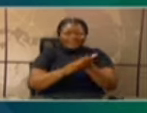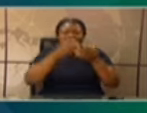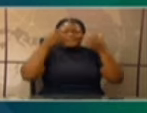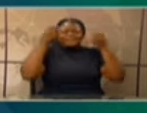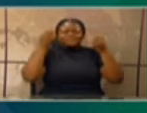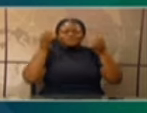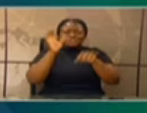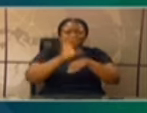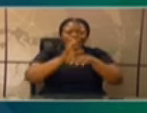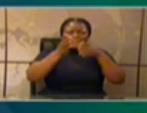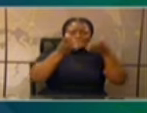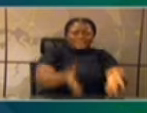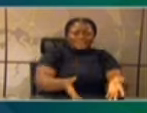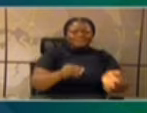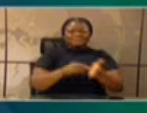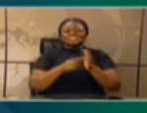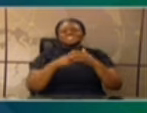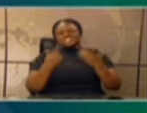aboso.